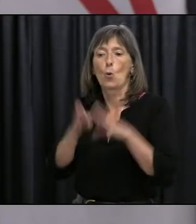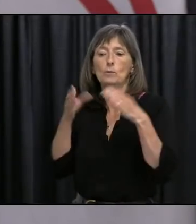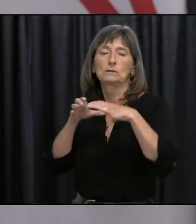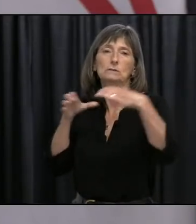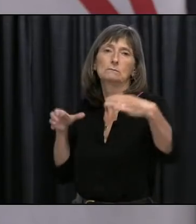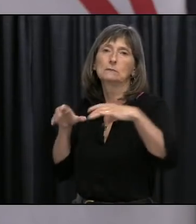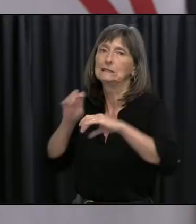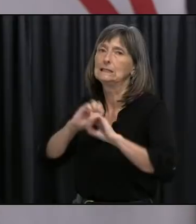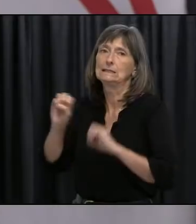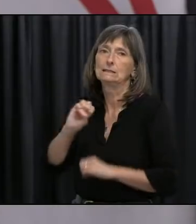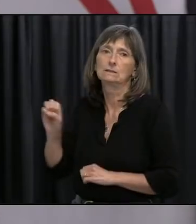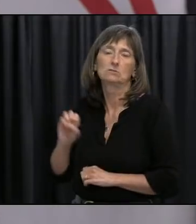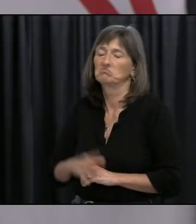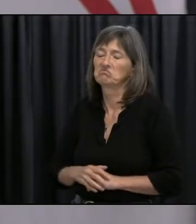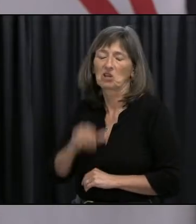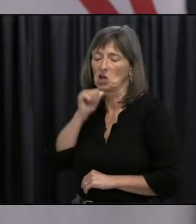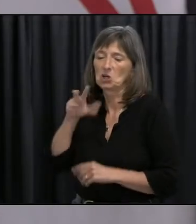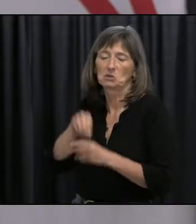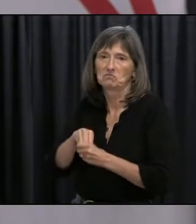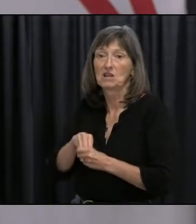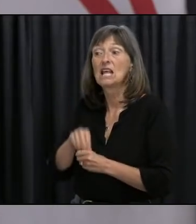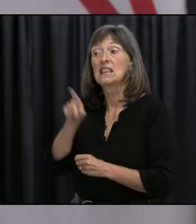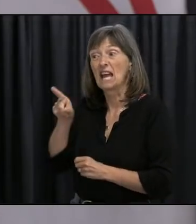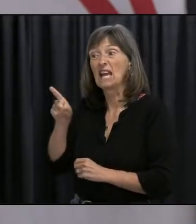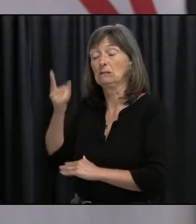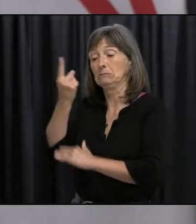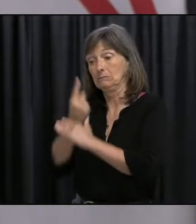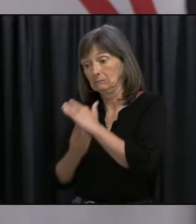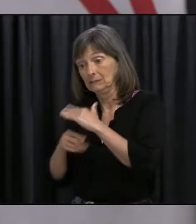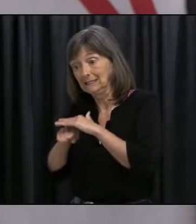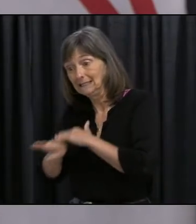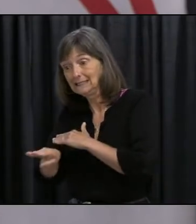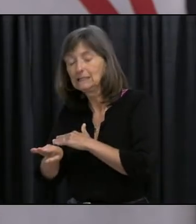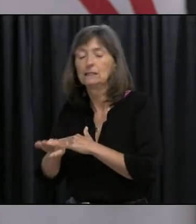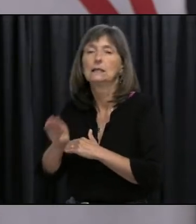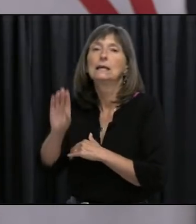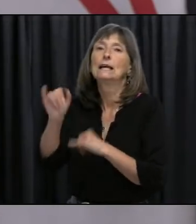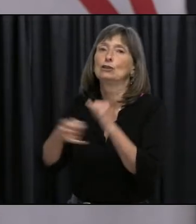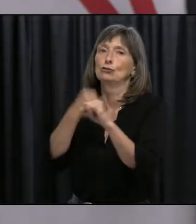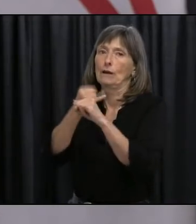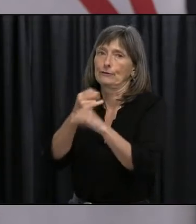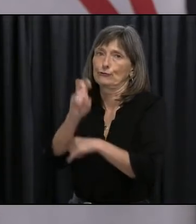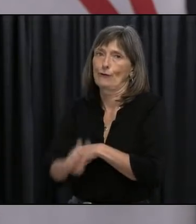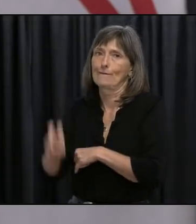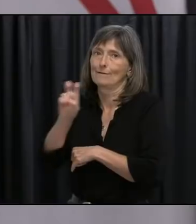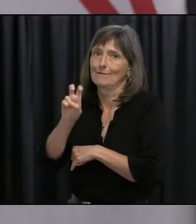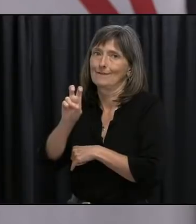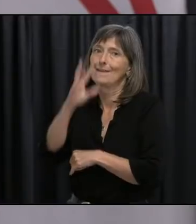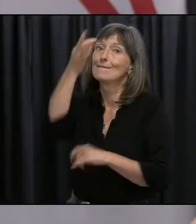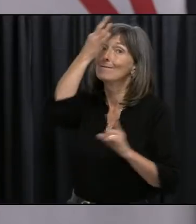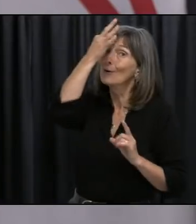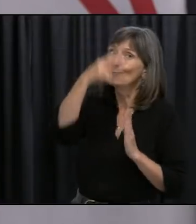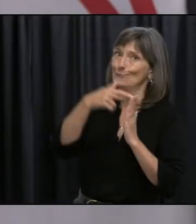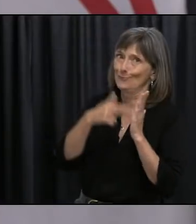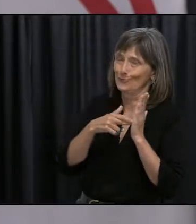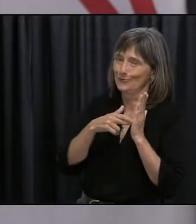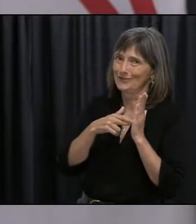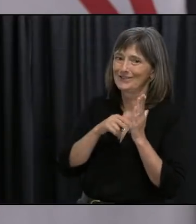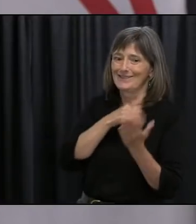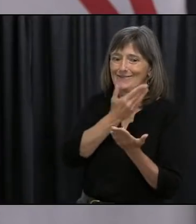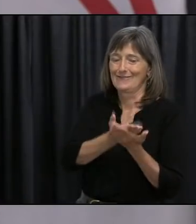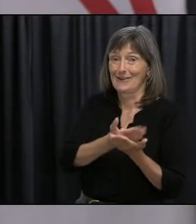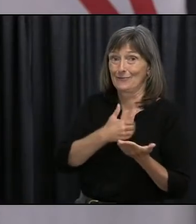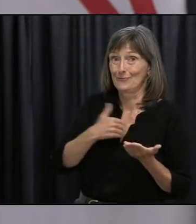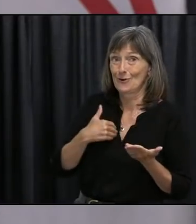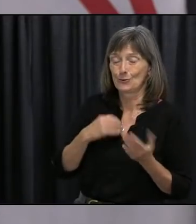scenarios altogether. So they got in as an international travel through the federal rules, landed in Toronto,